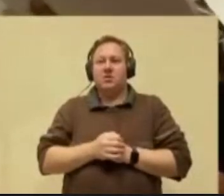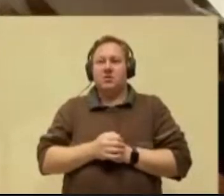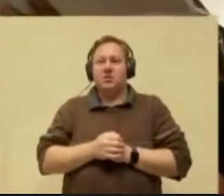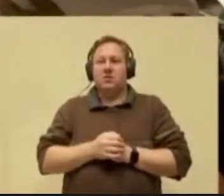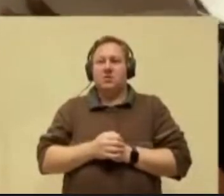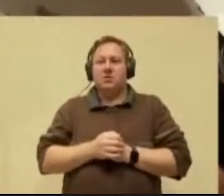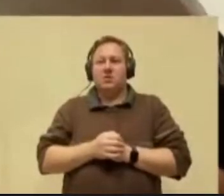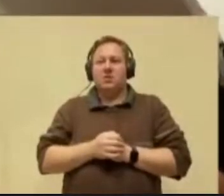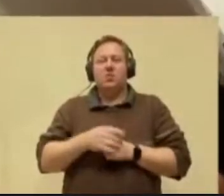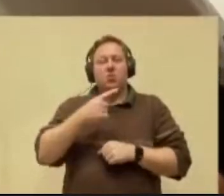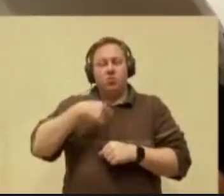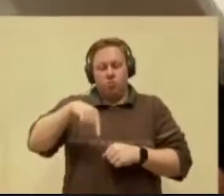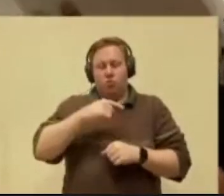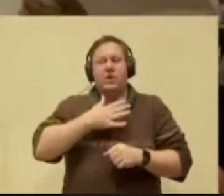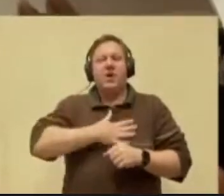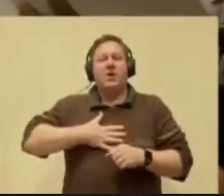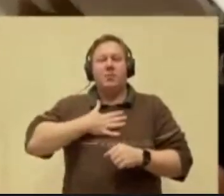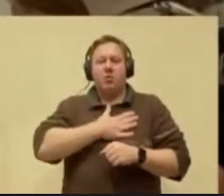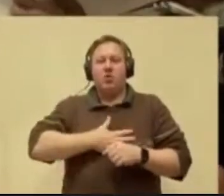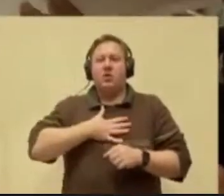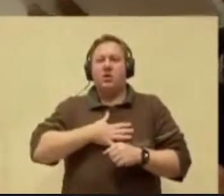and we appreciate